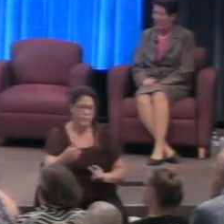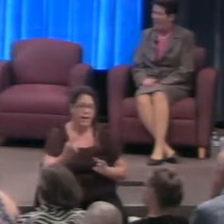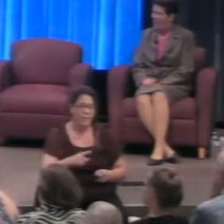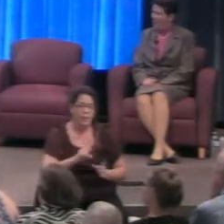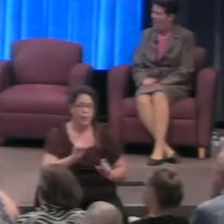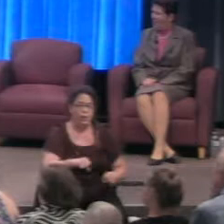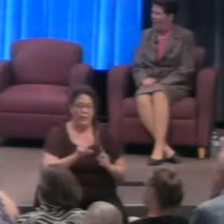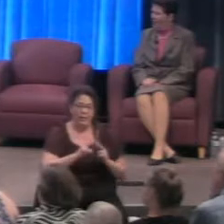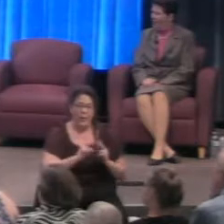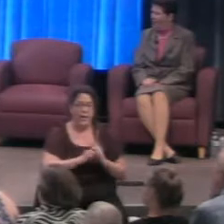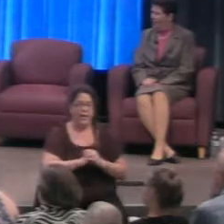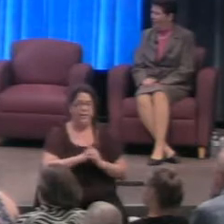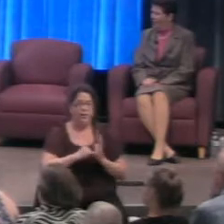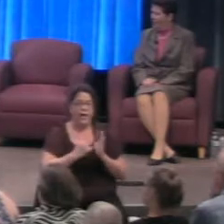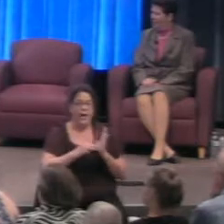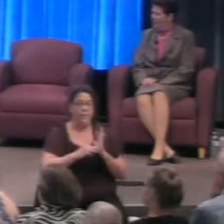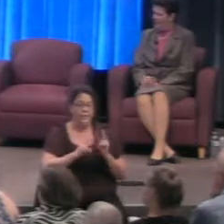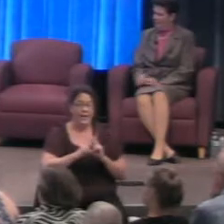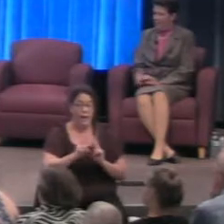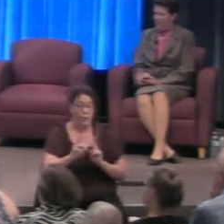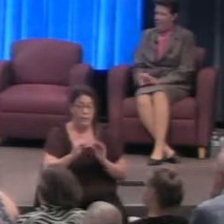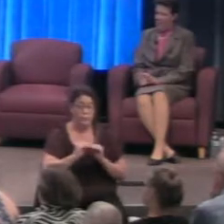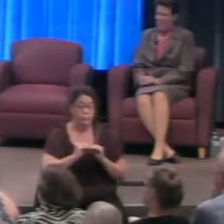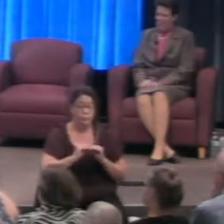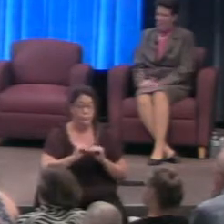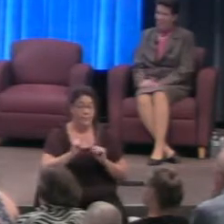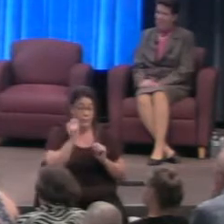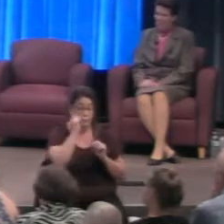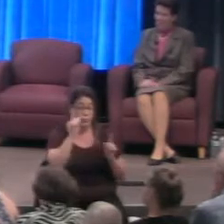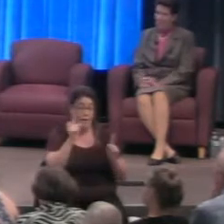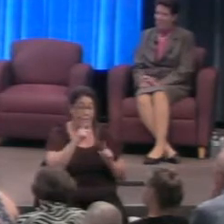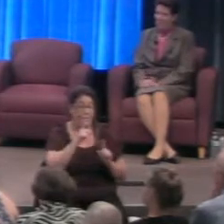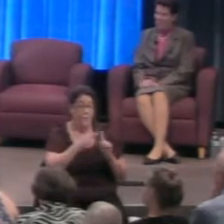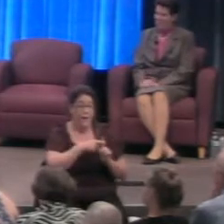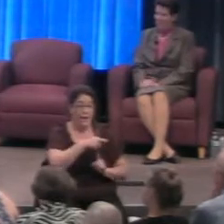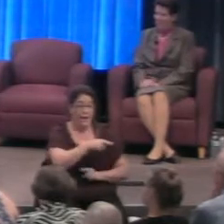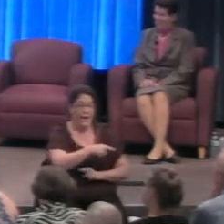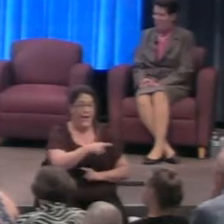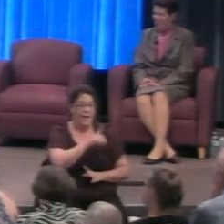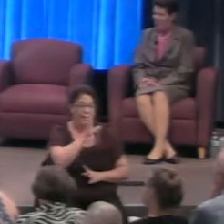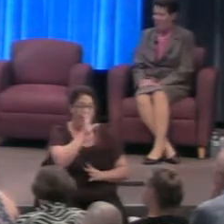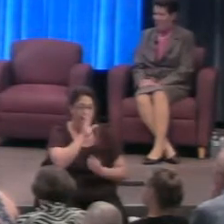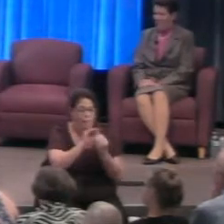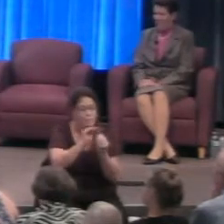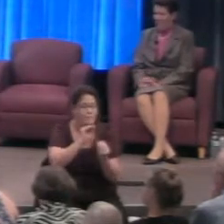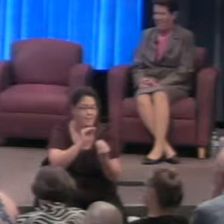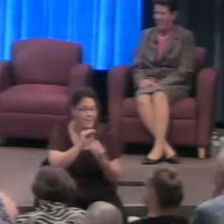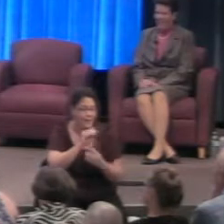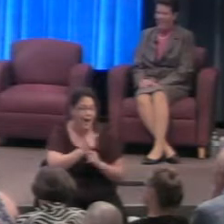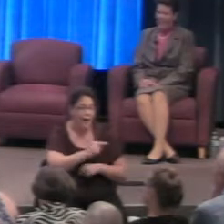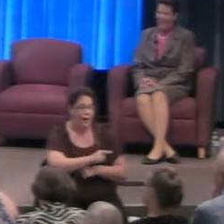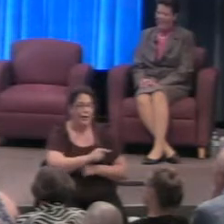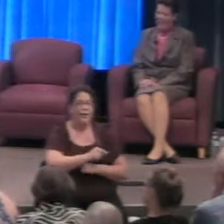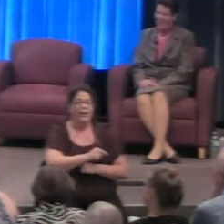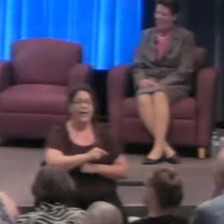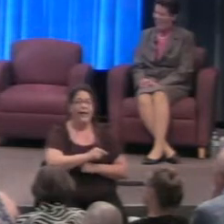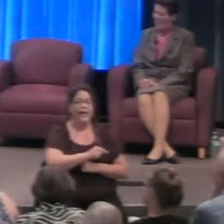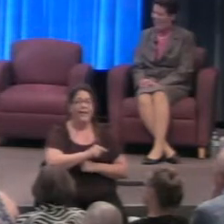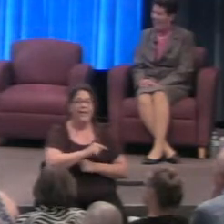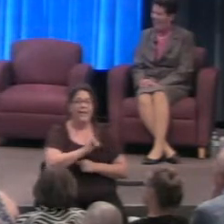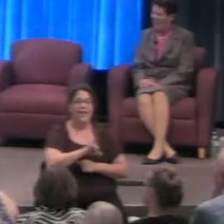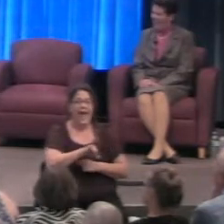say, Janet was very surprised as David did a sneak attack that seemed to